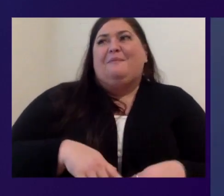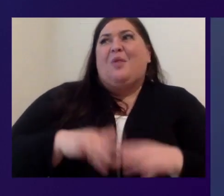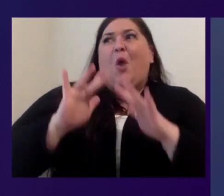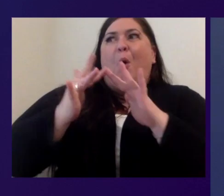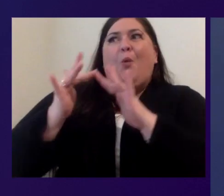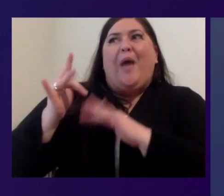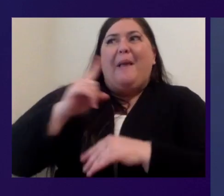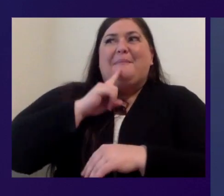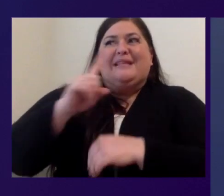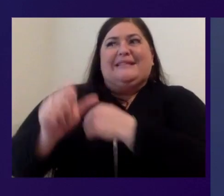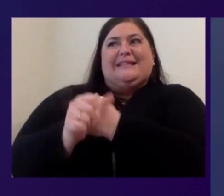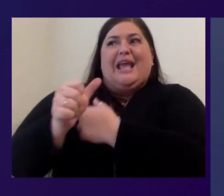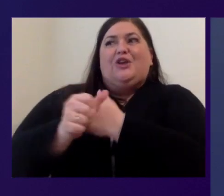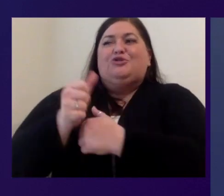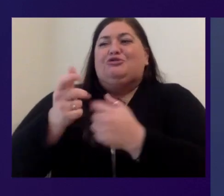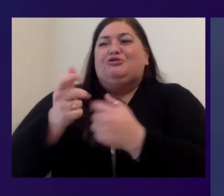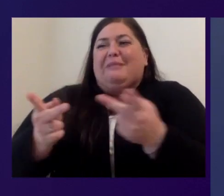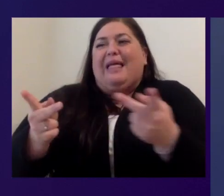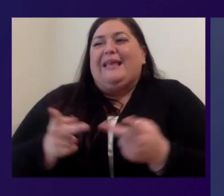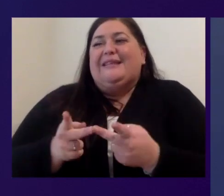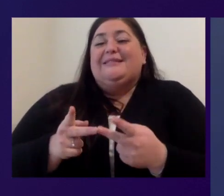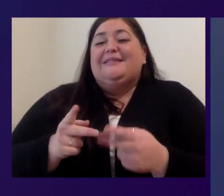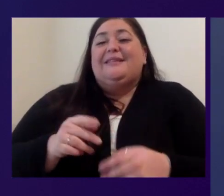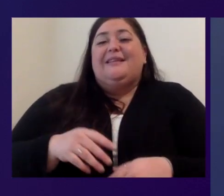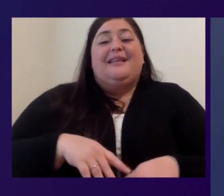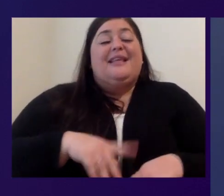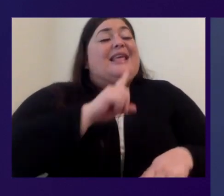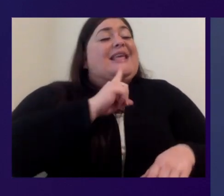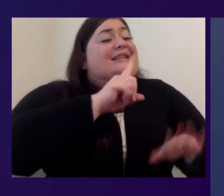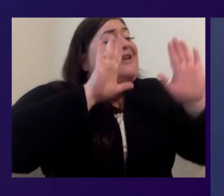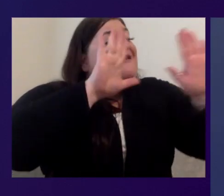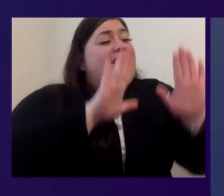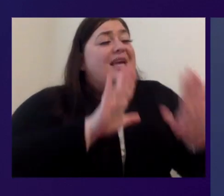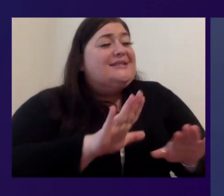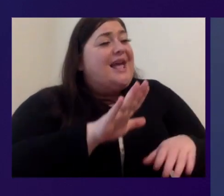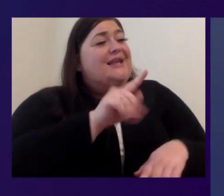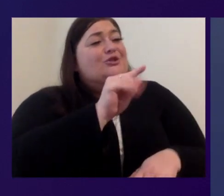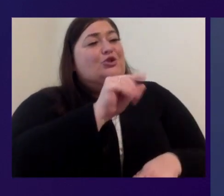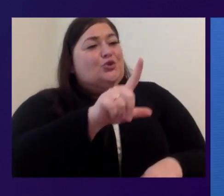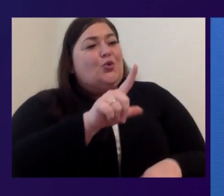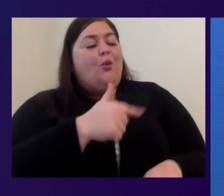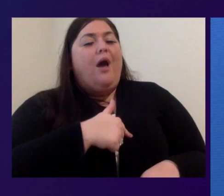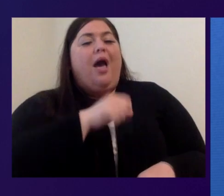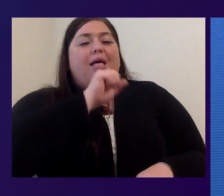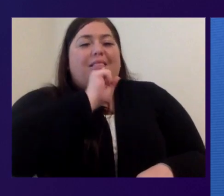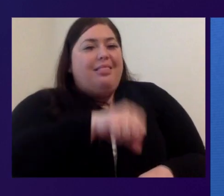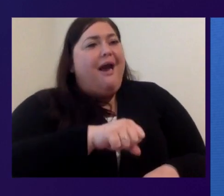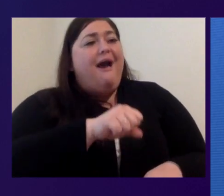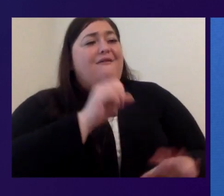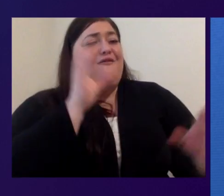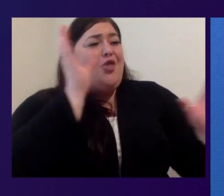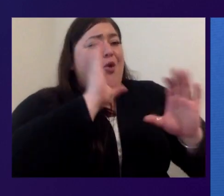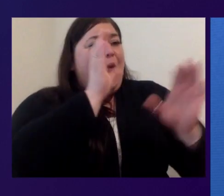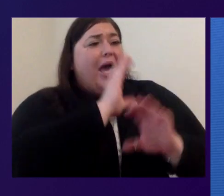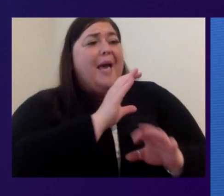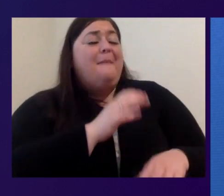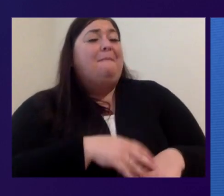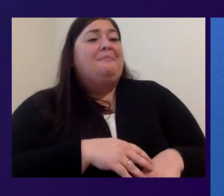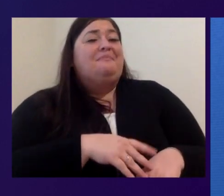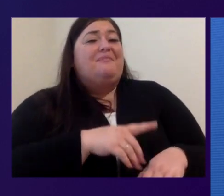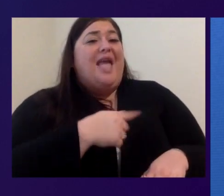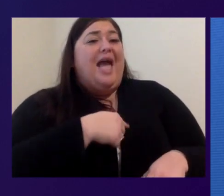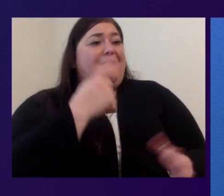positive, nice things happen. It's a fantastic tool. I mean, I am super biased. I love the web. It was born in my lifetime, so I've watched this